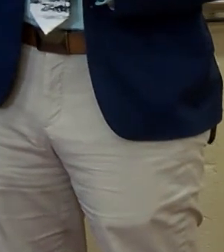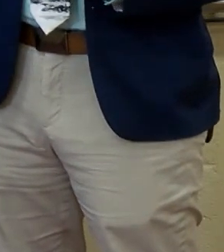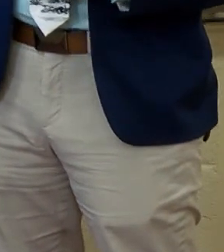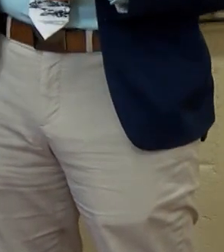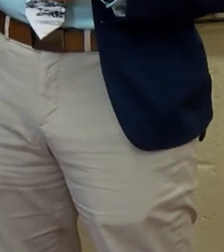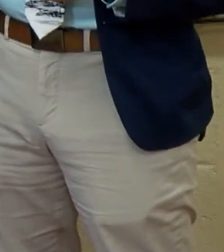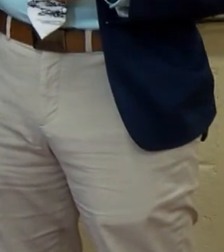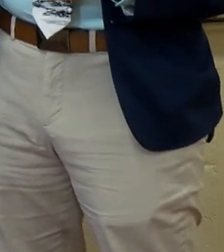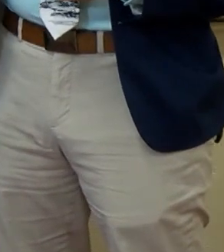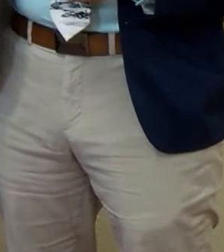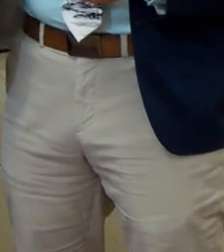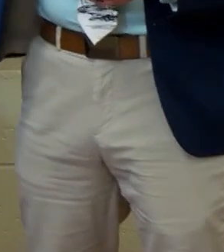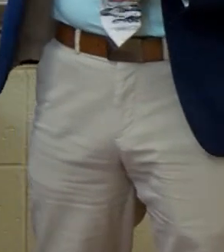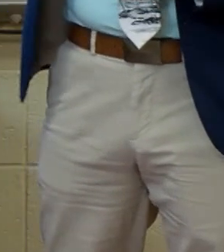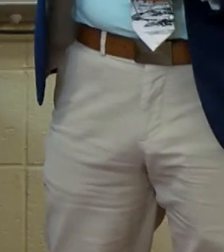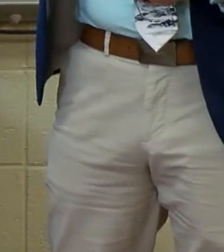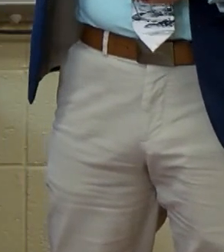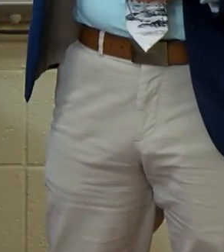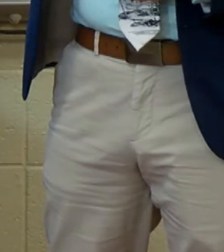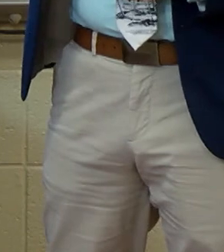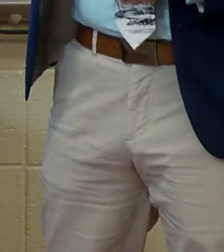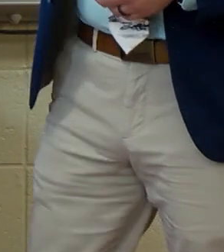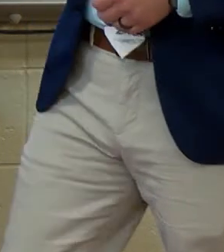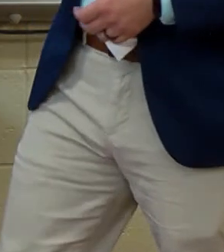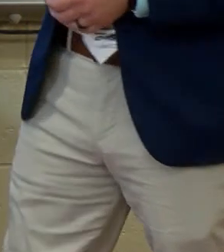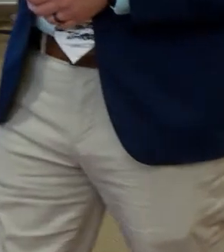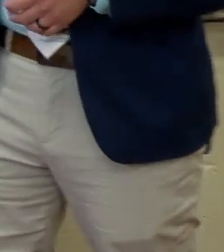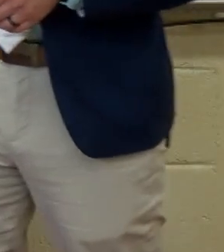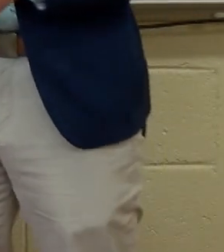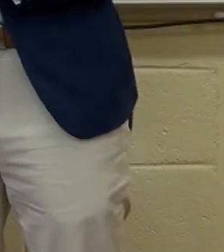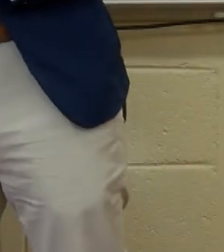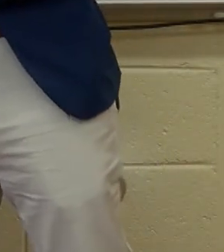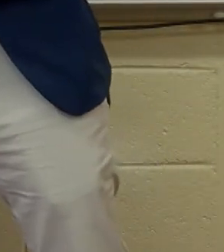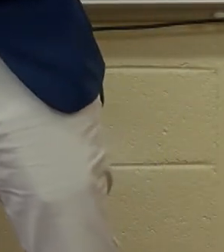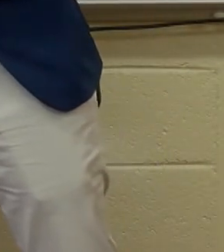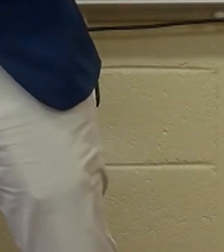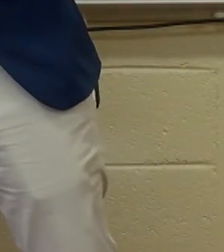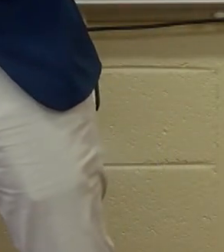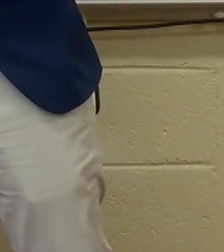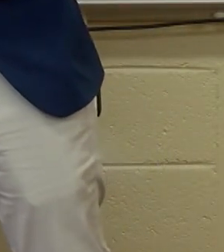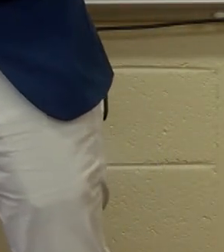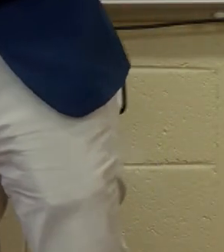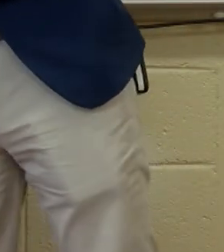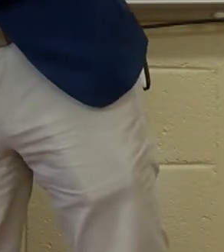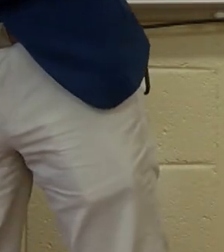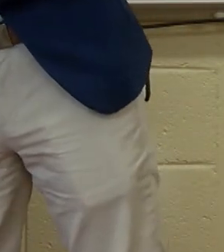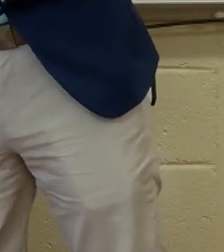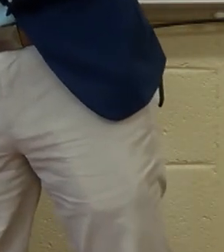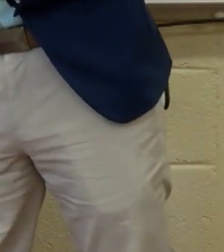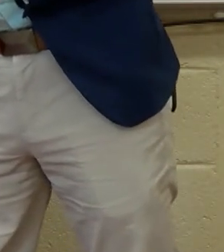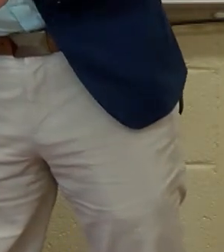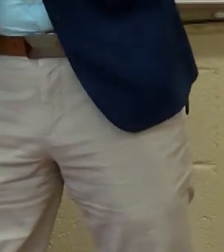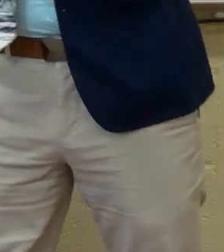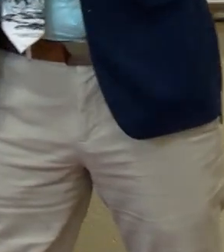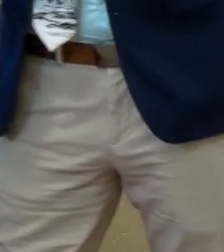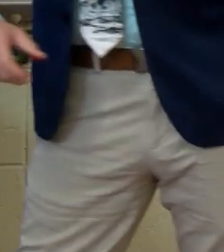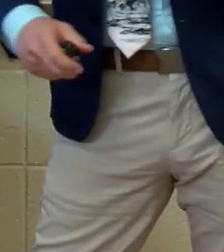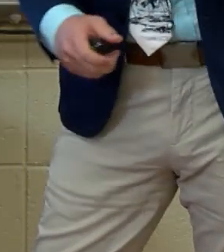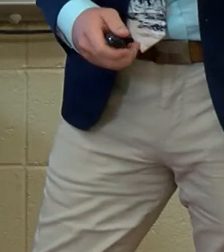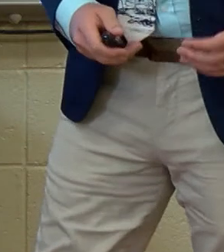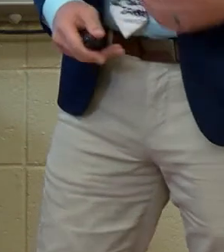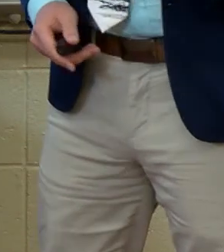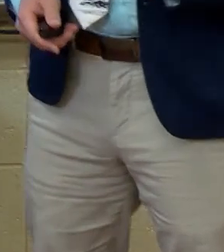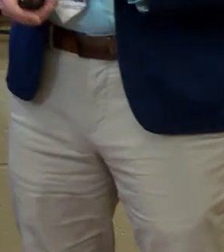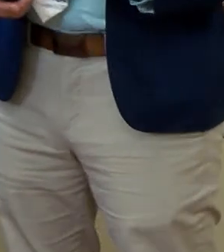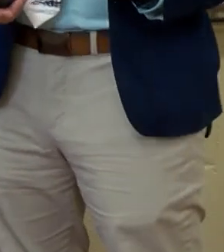these equations, and what characteristics about the parabola is then revealed in its factored form and then in its standard form? So we're going to take a look at